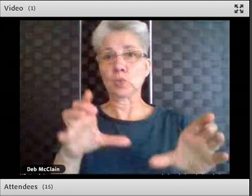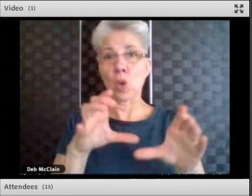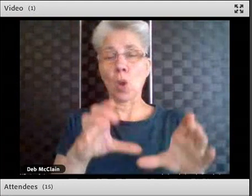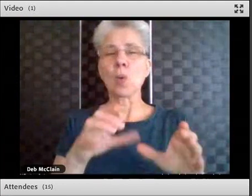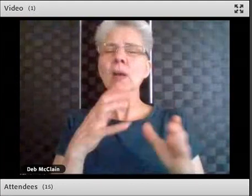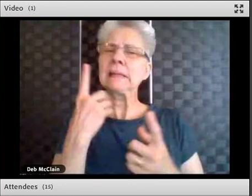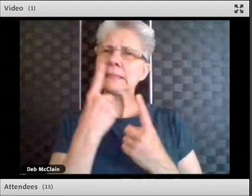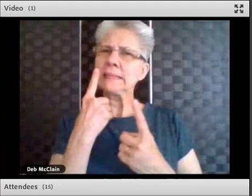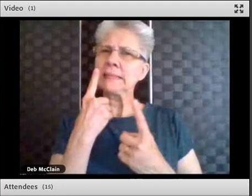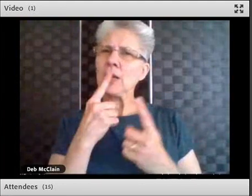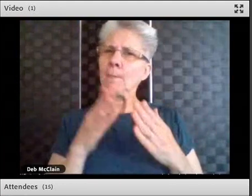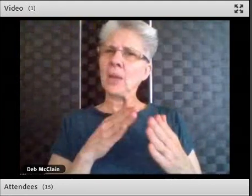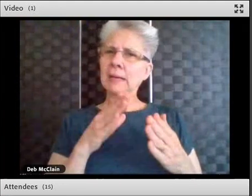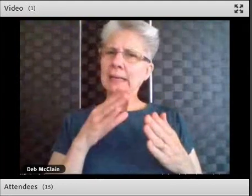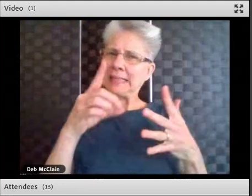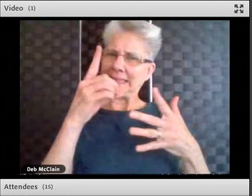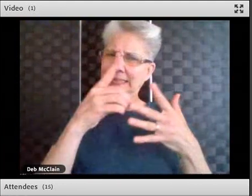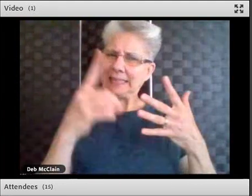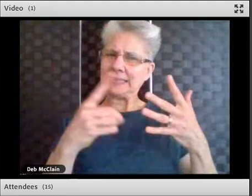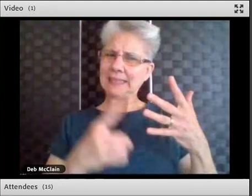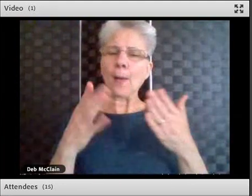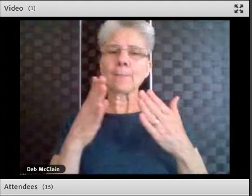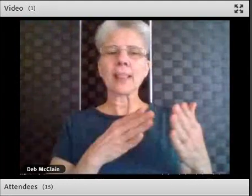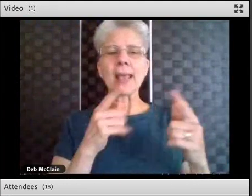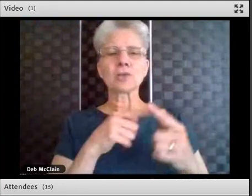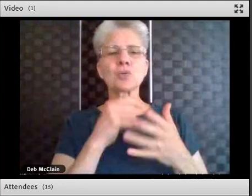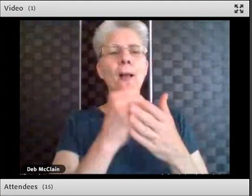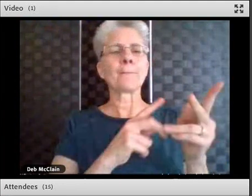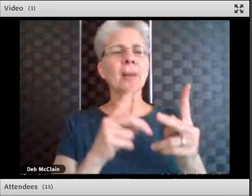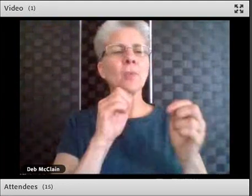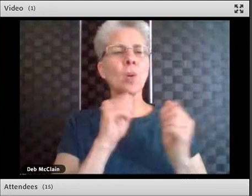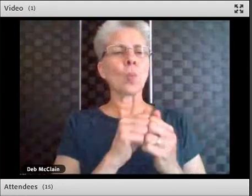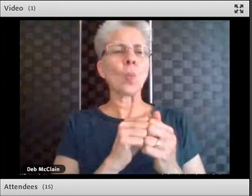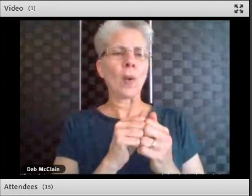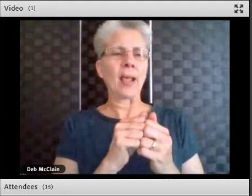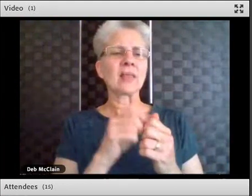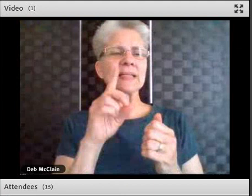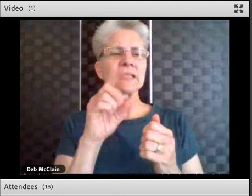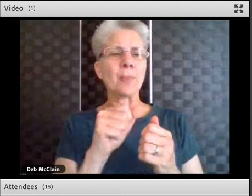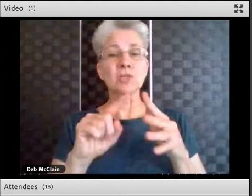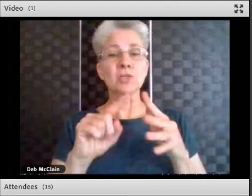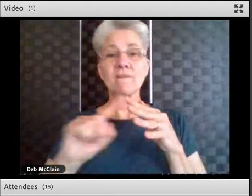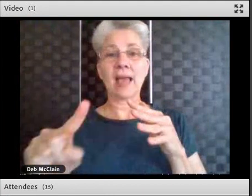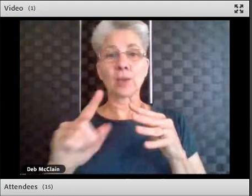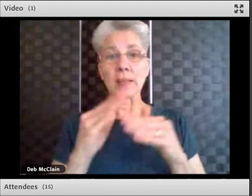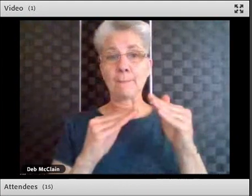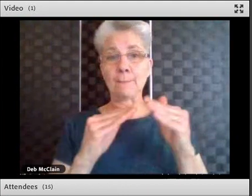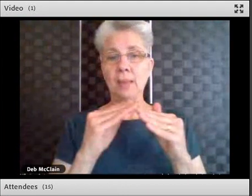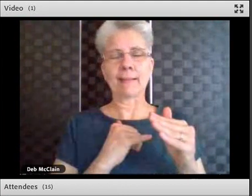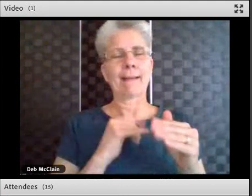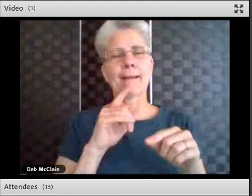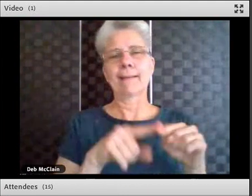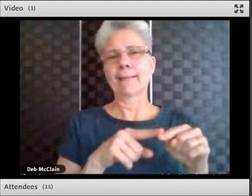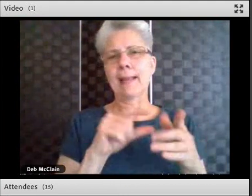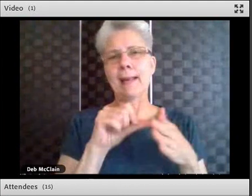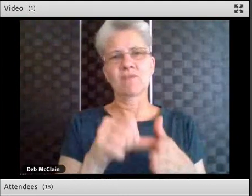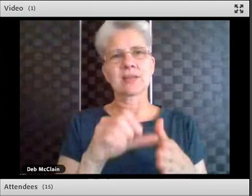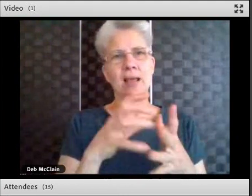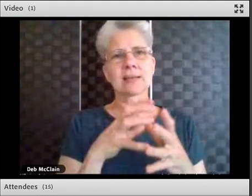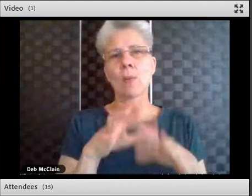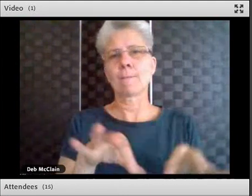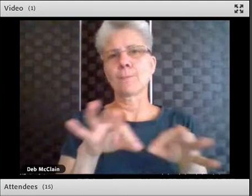already, consider preparing a detailed plan to assist patrons with disabilities in evacuating your facility. I can't emphasize